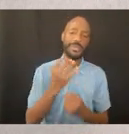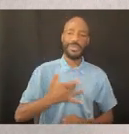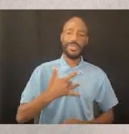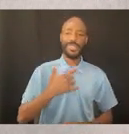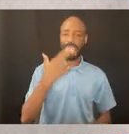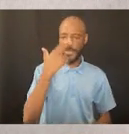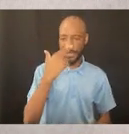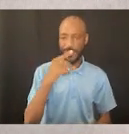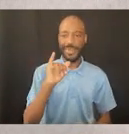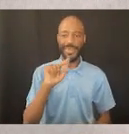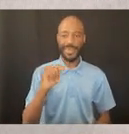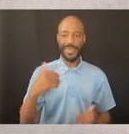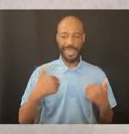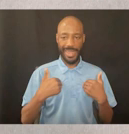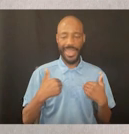odd